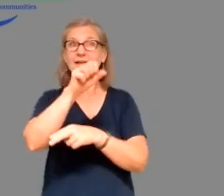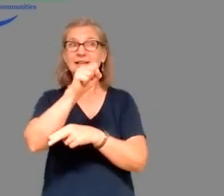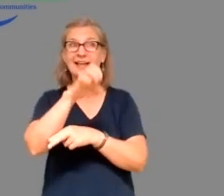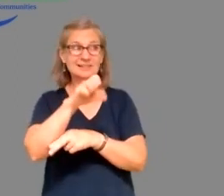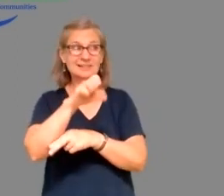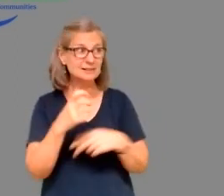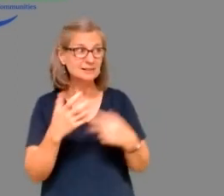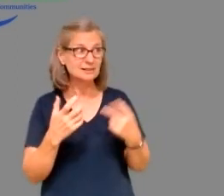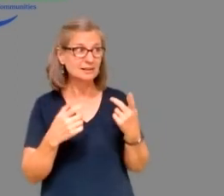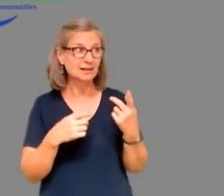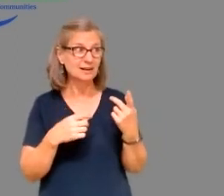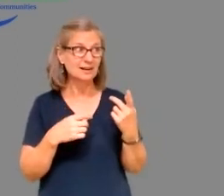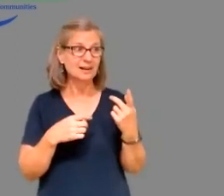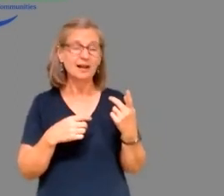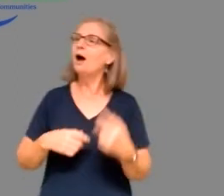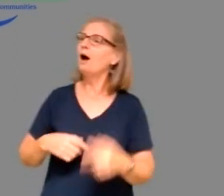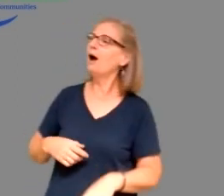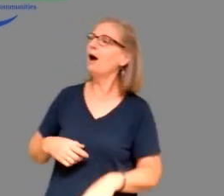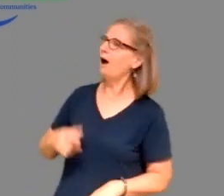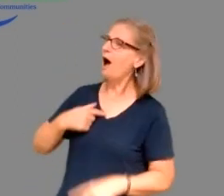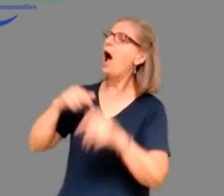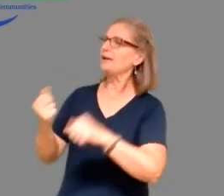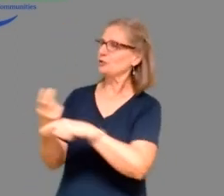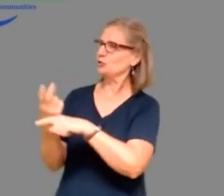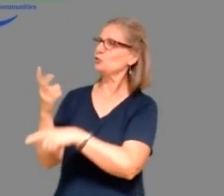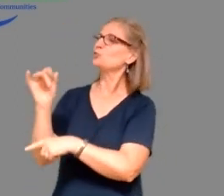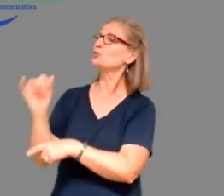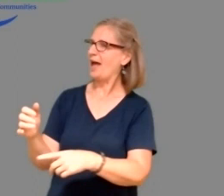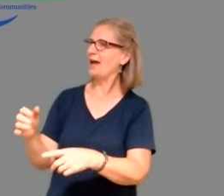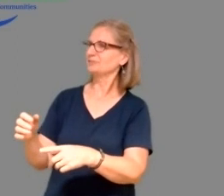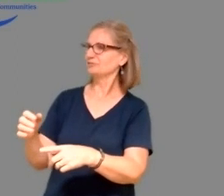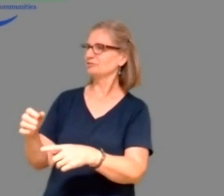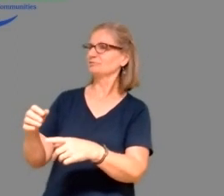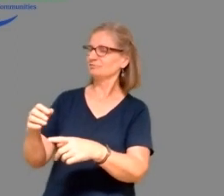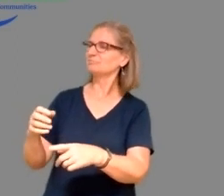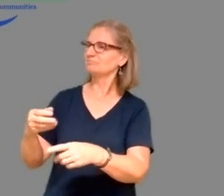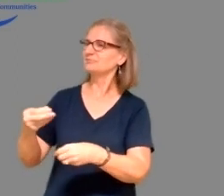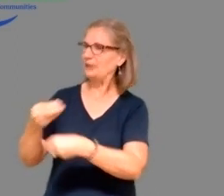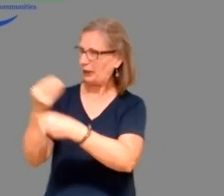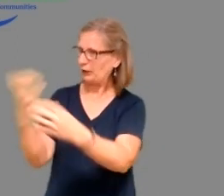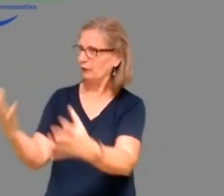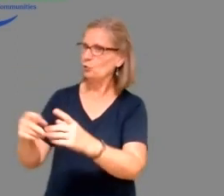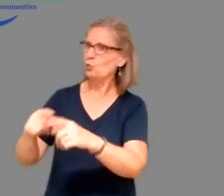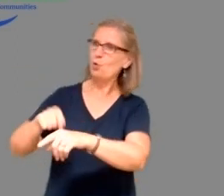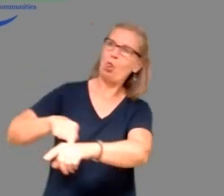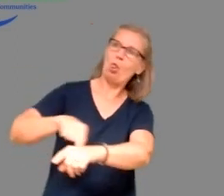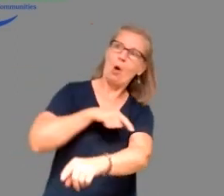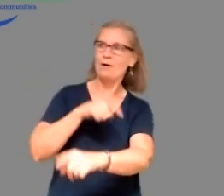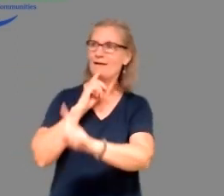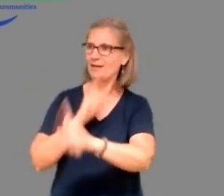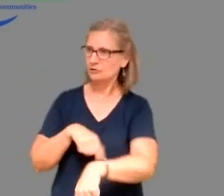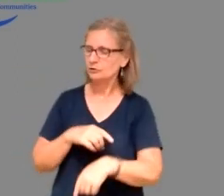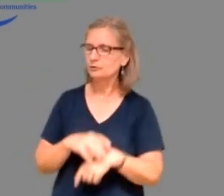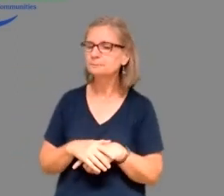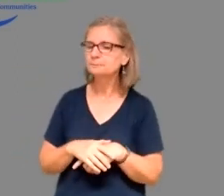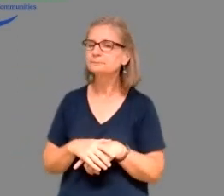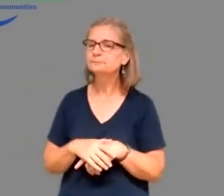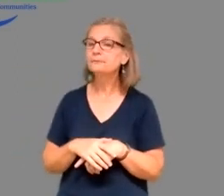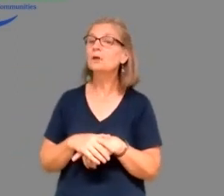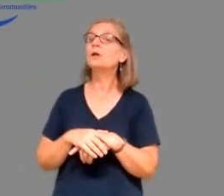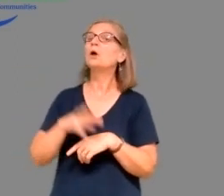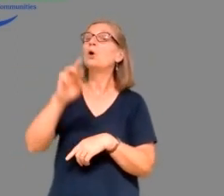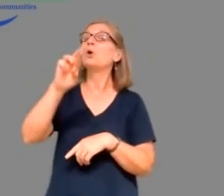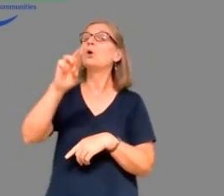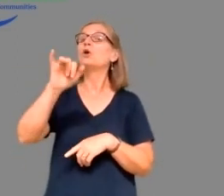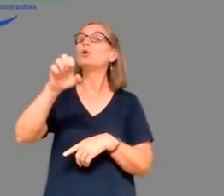me grab your soapbox. And I would say the risk of transmission is always going to center around a few